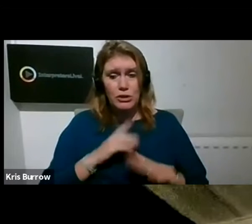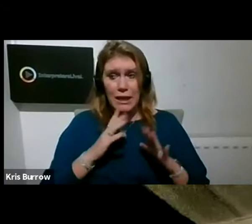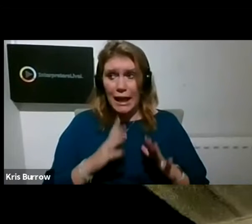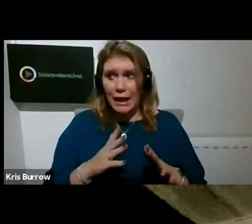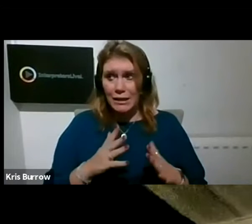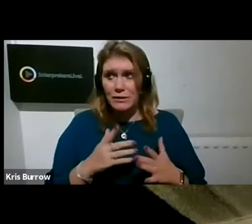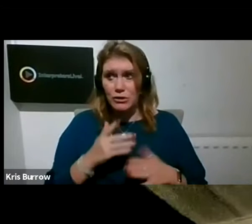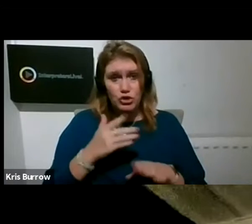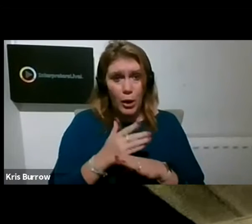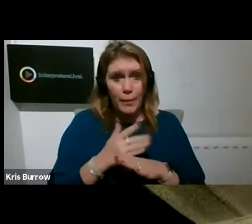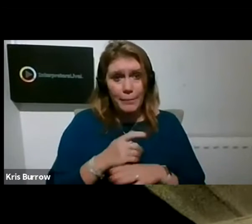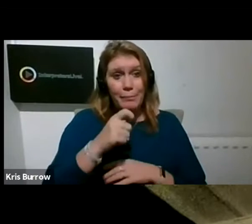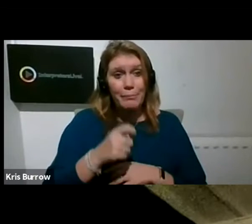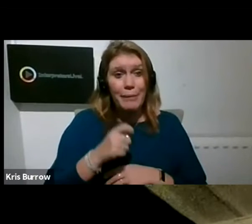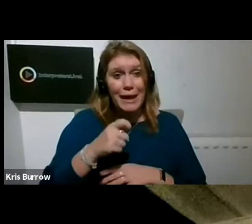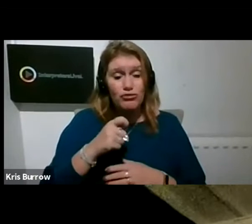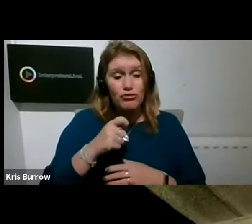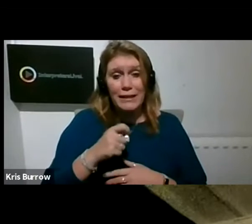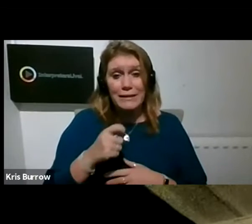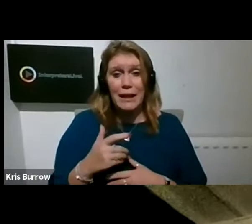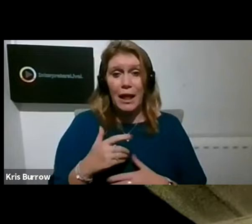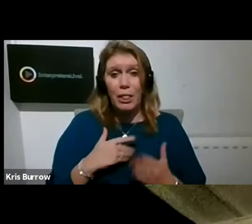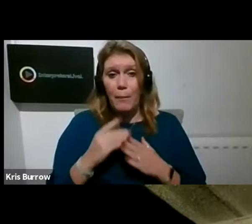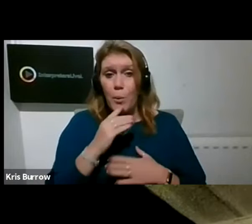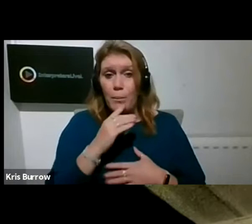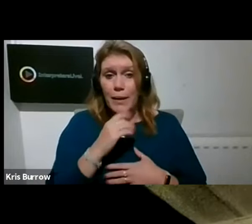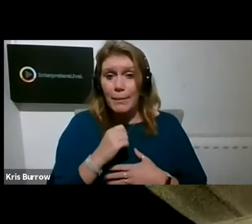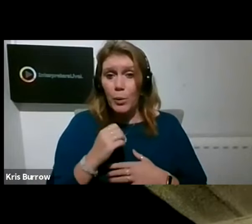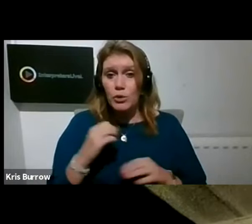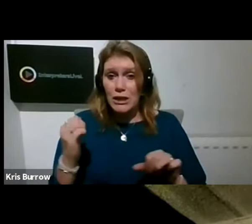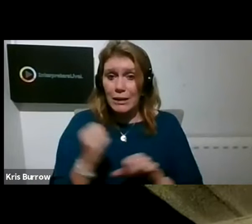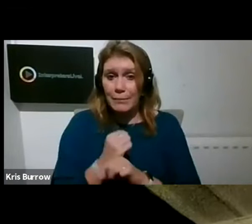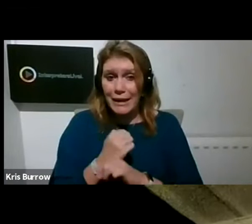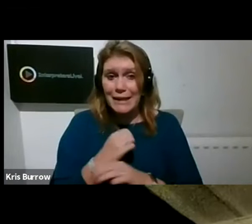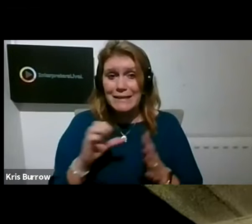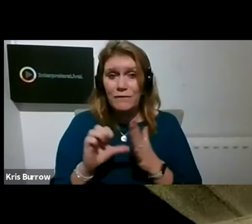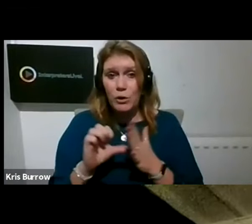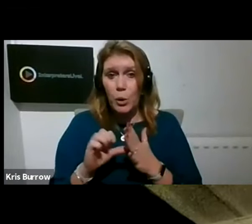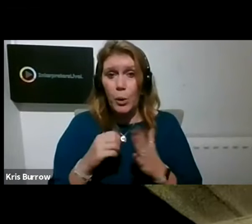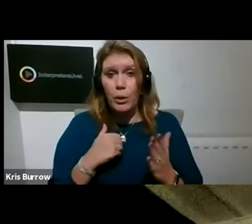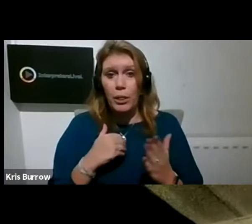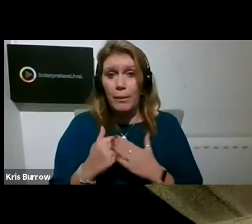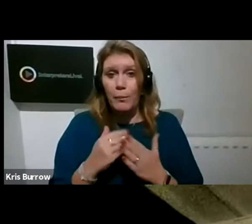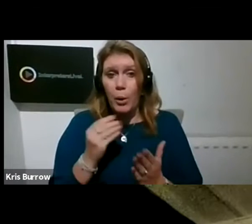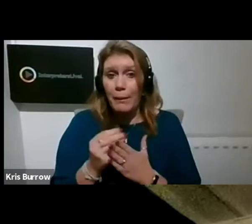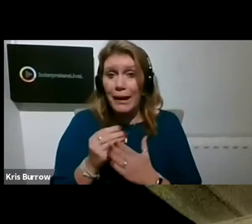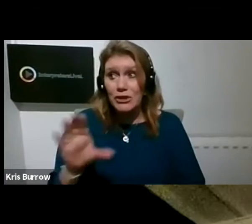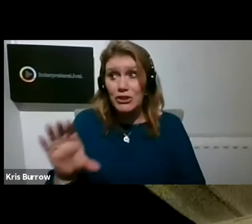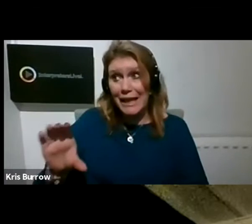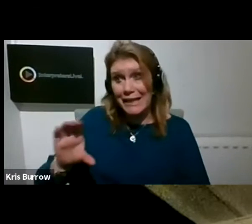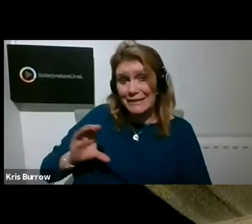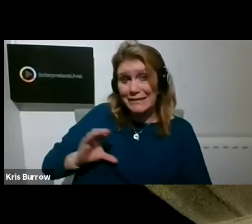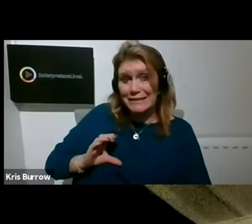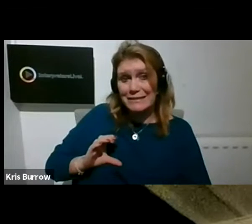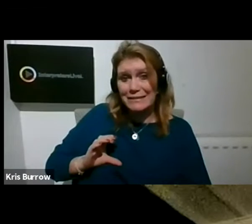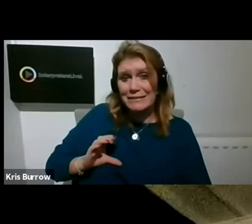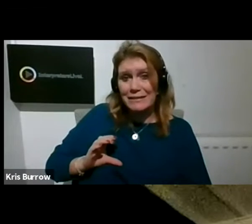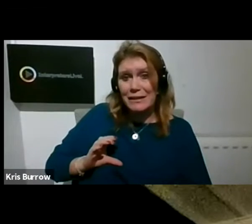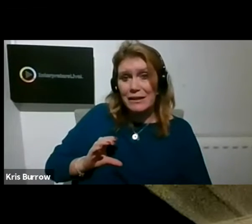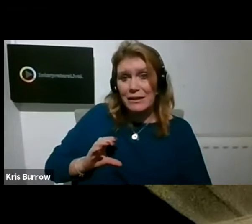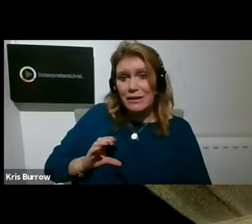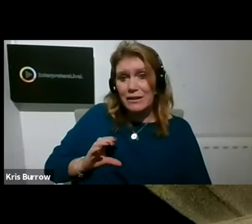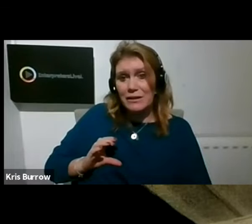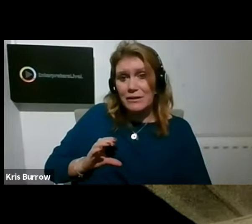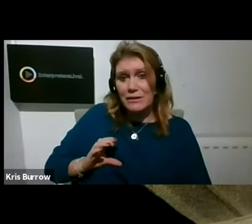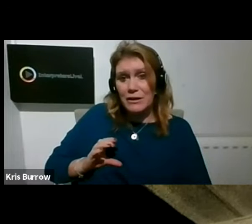obviously the more people she can make it difficult for, the more money she gets, and she's kind of caught in the